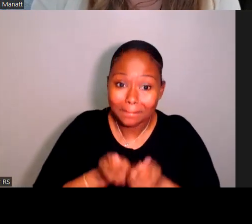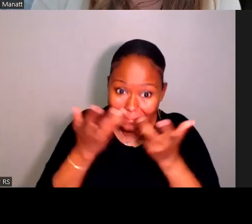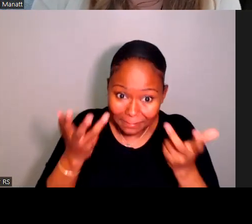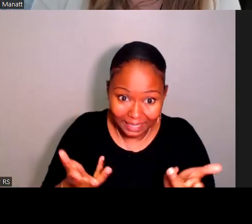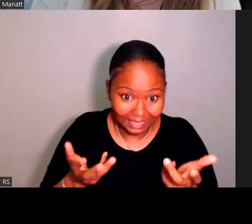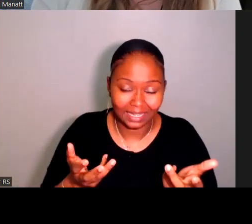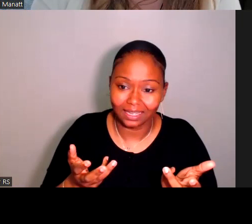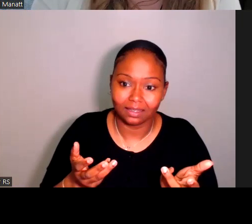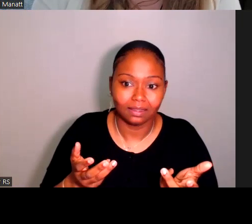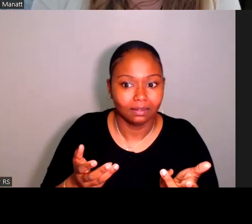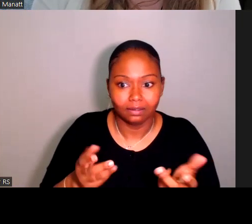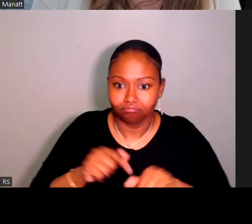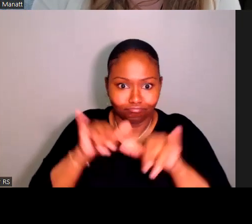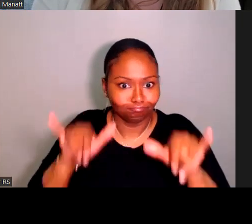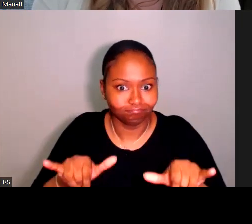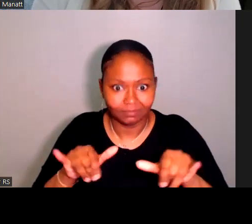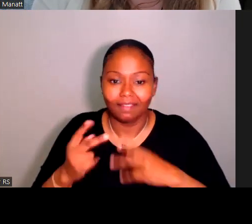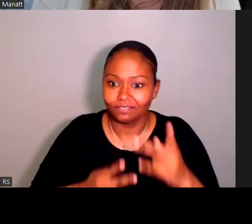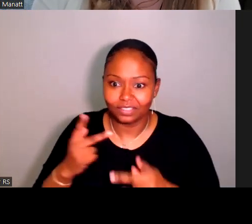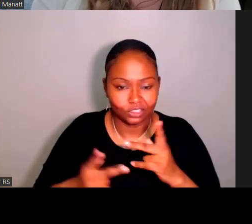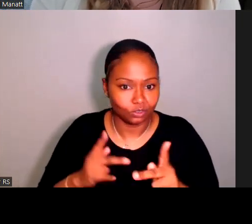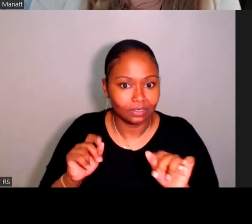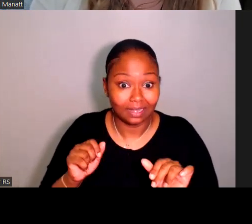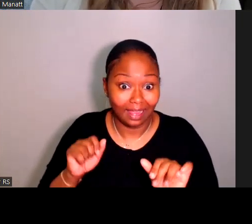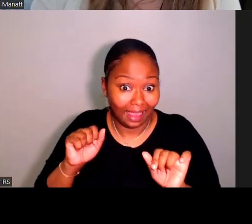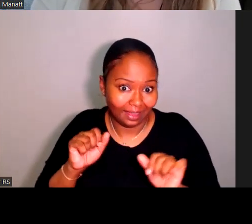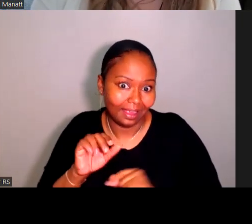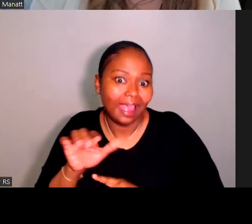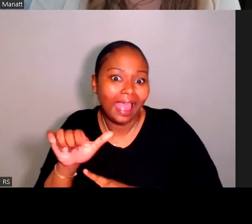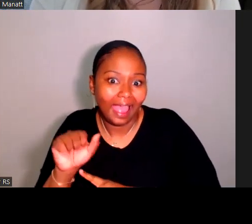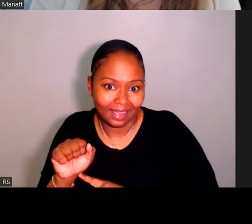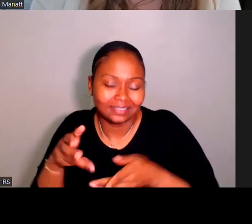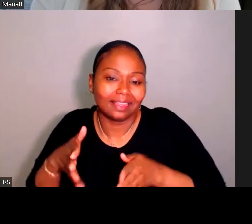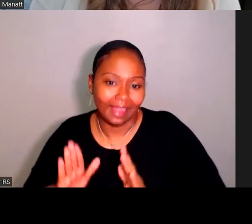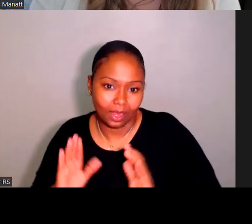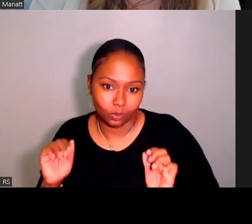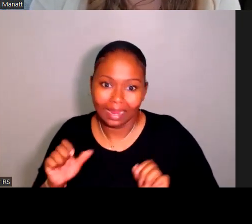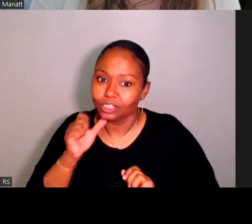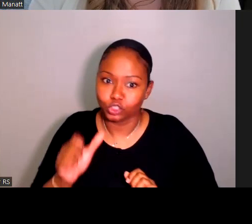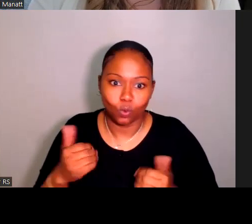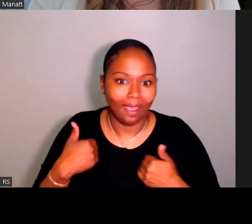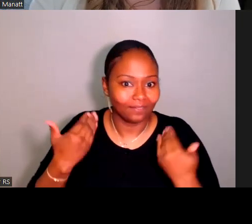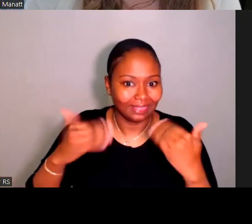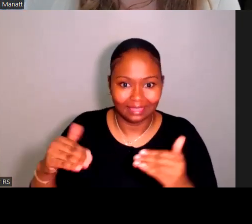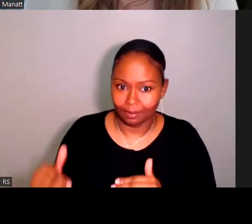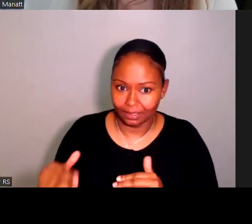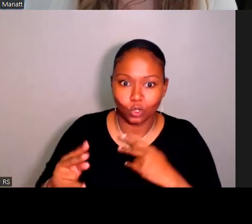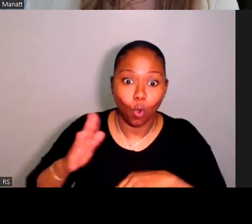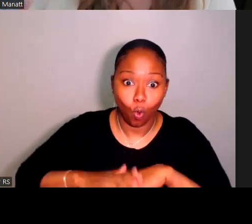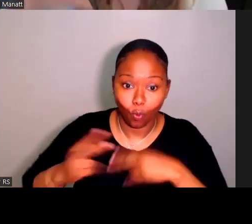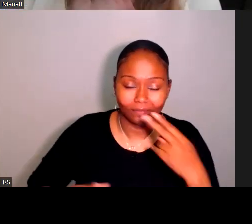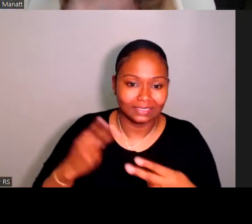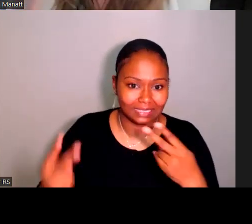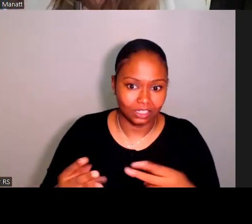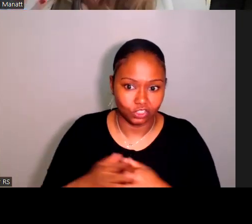determined by the resident and as space and safety protocols reasonably allow, and should not limit the hours of visitation. So I'm going to pause here.